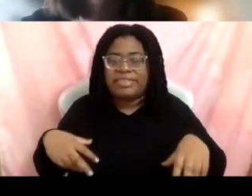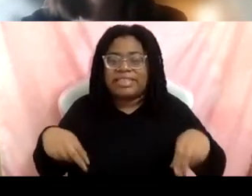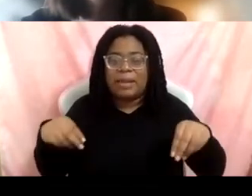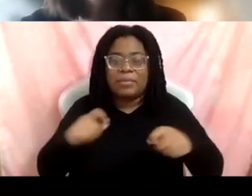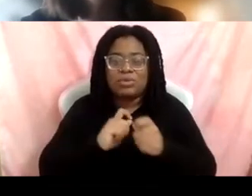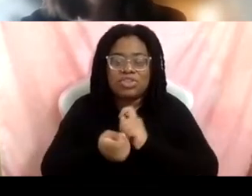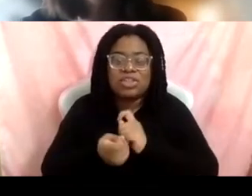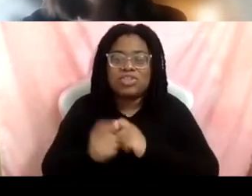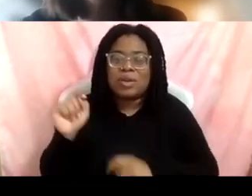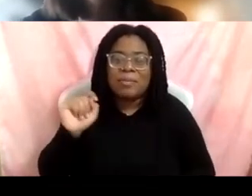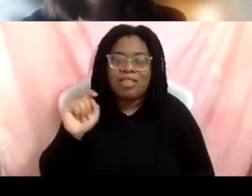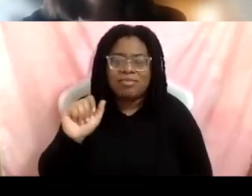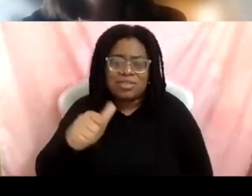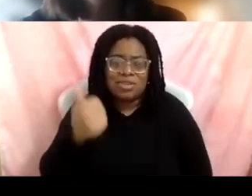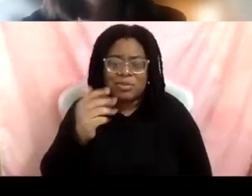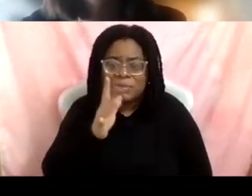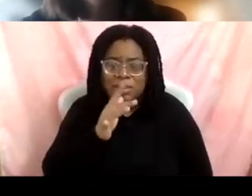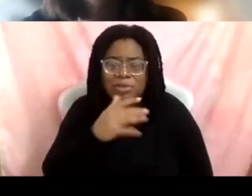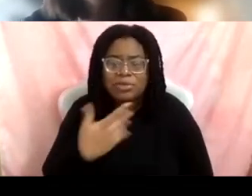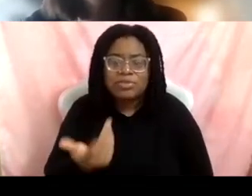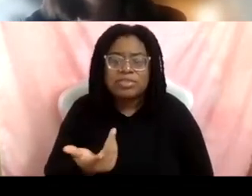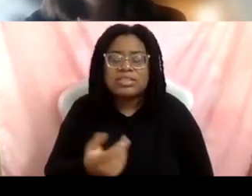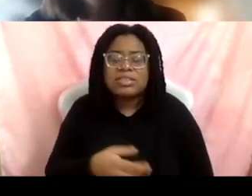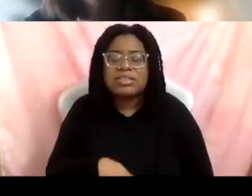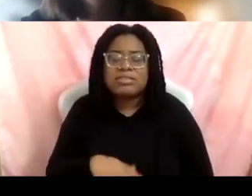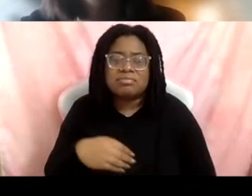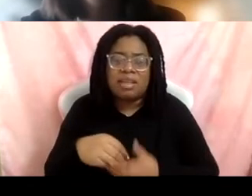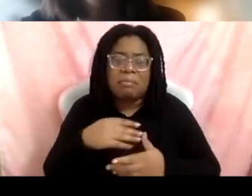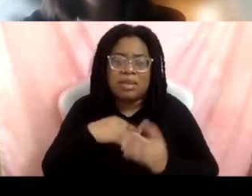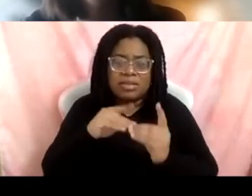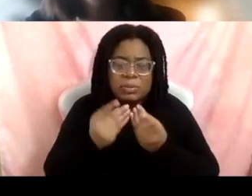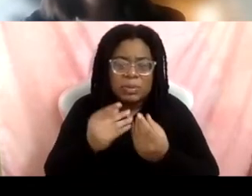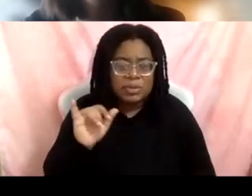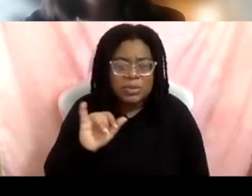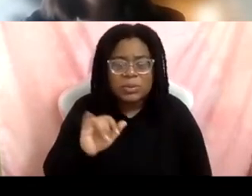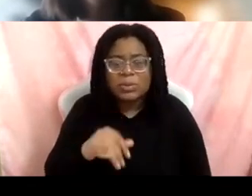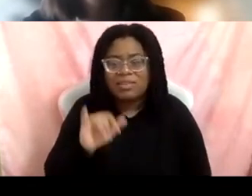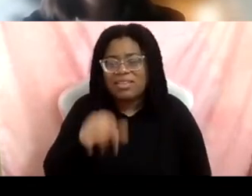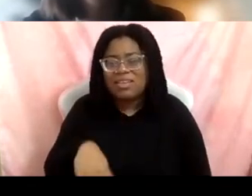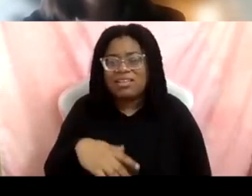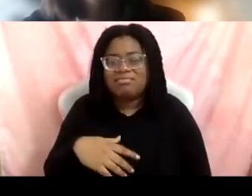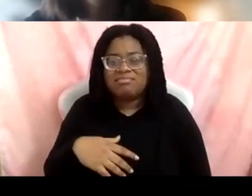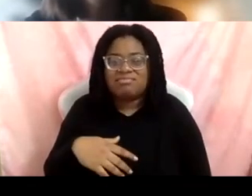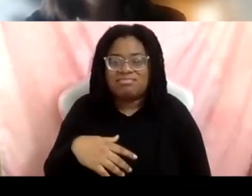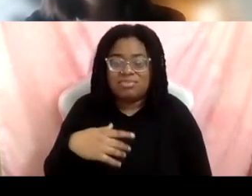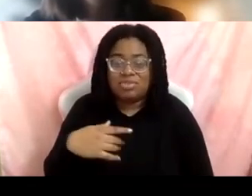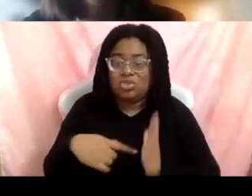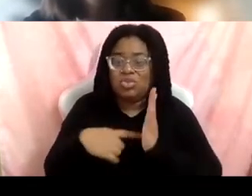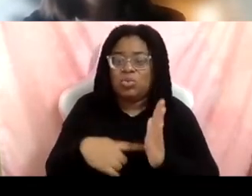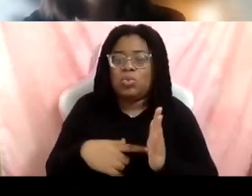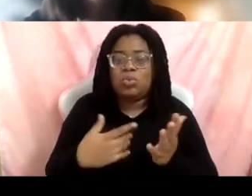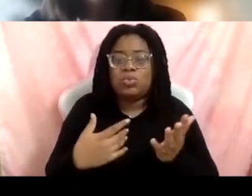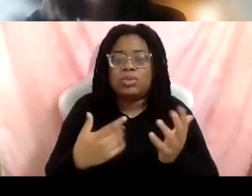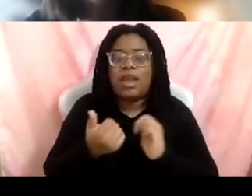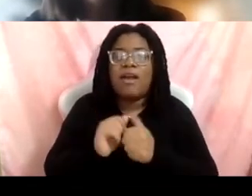bathrooms. And there were other mothers in my department as well. So I think that just speaks to how the